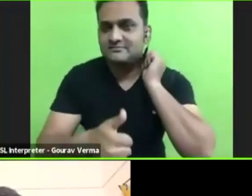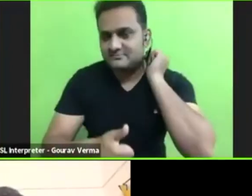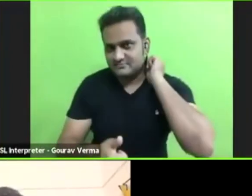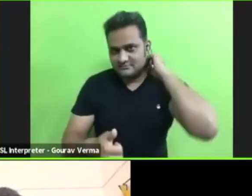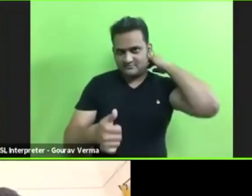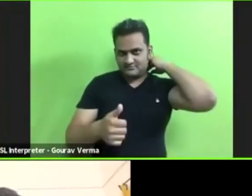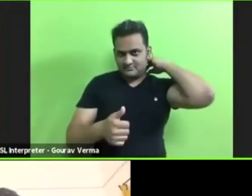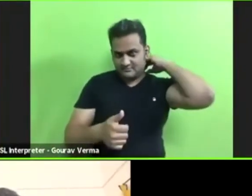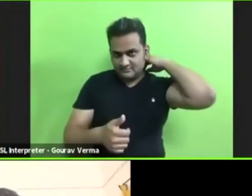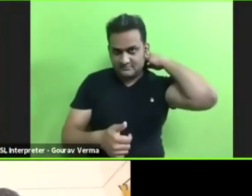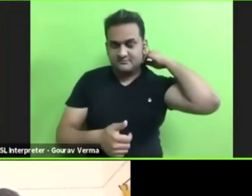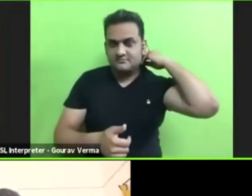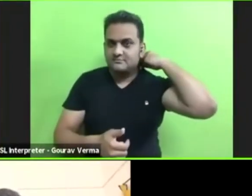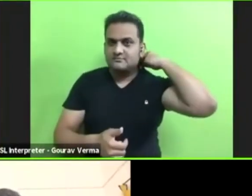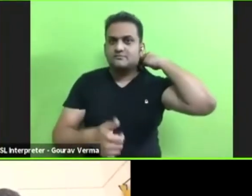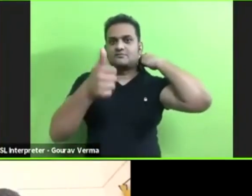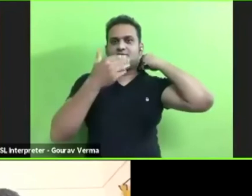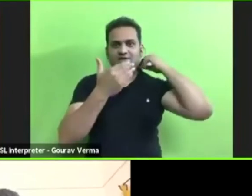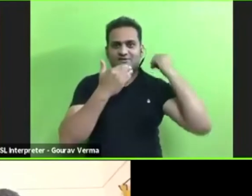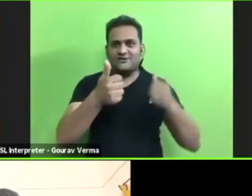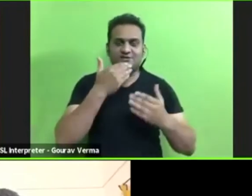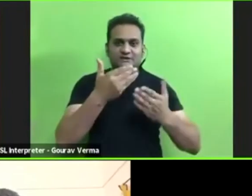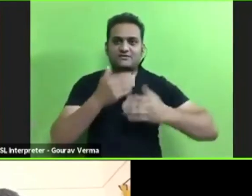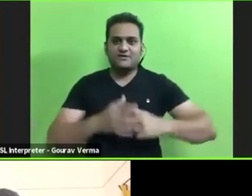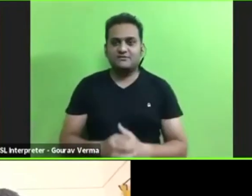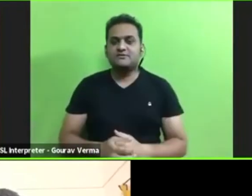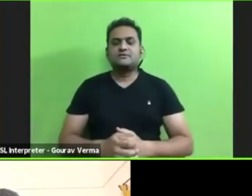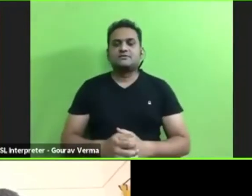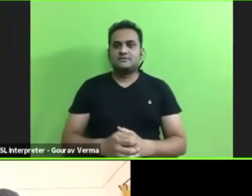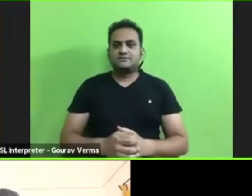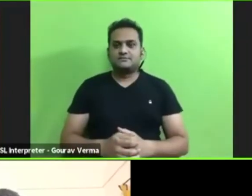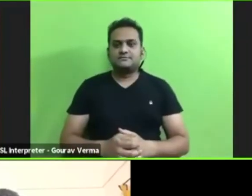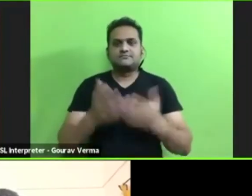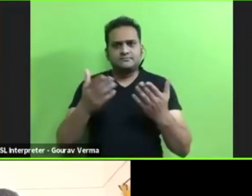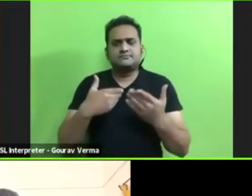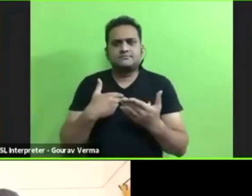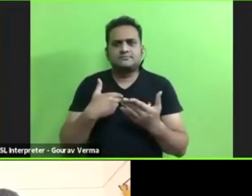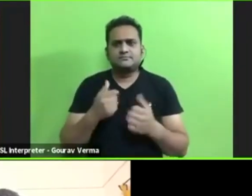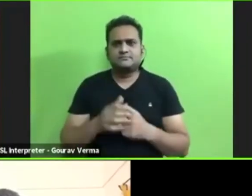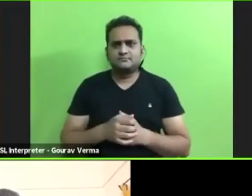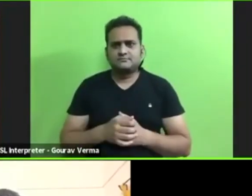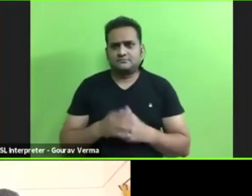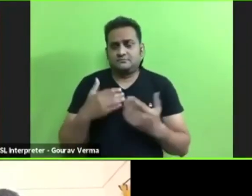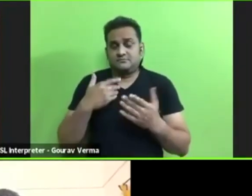come closer. Thank you, Gaurav, for that. So I was when